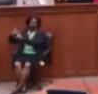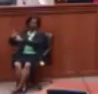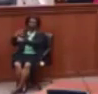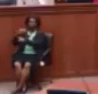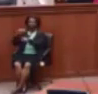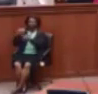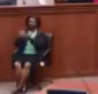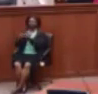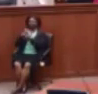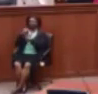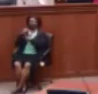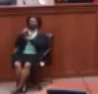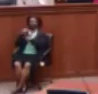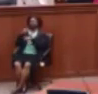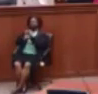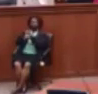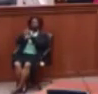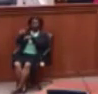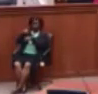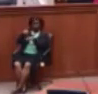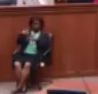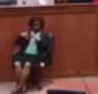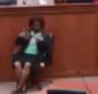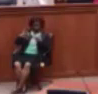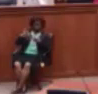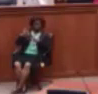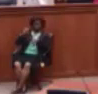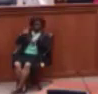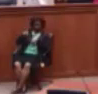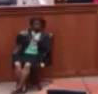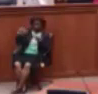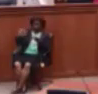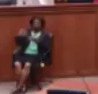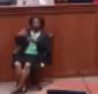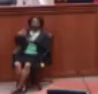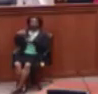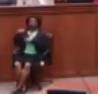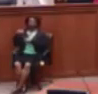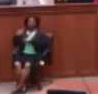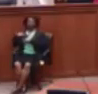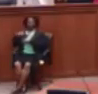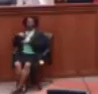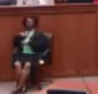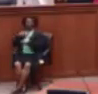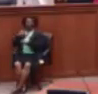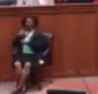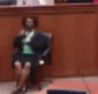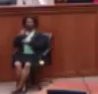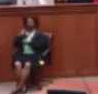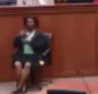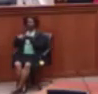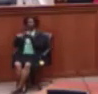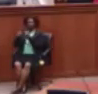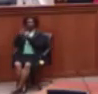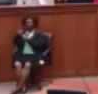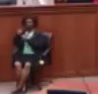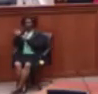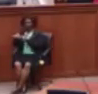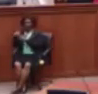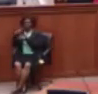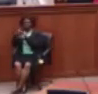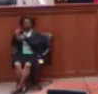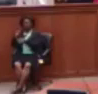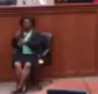information. And we are hearing from the field with our CTE supervisors that, look, I go to a meeting in the morning with my Jumpstart